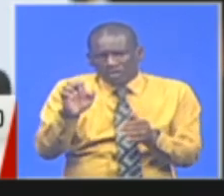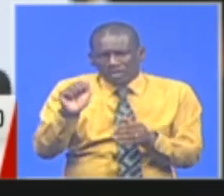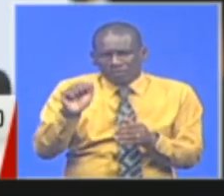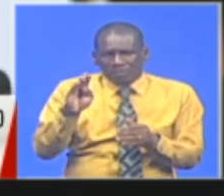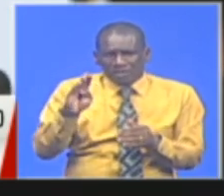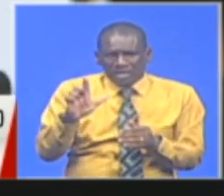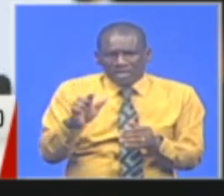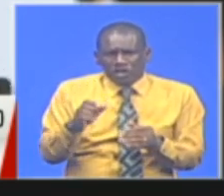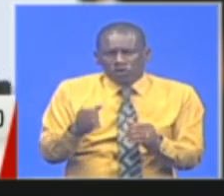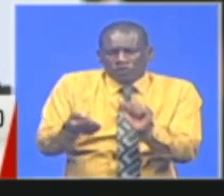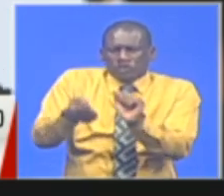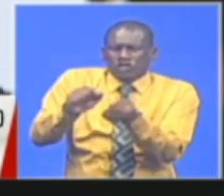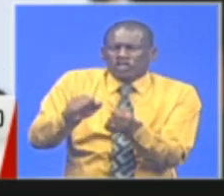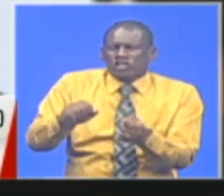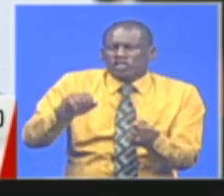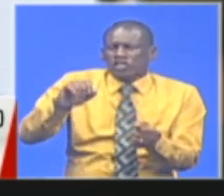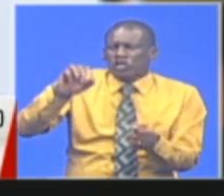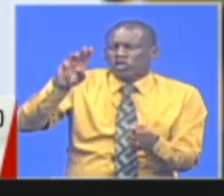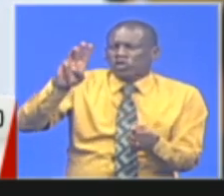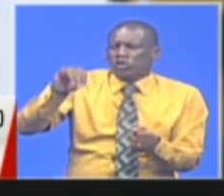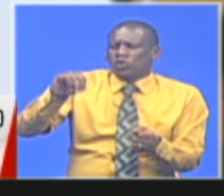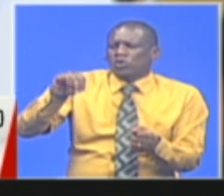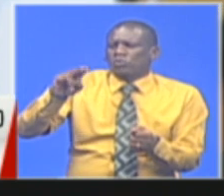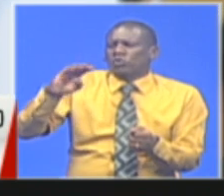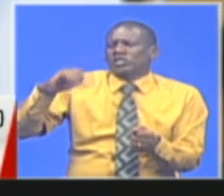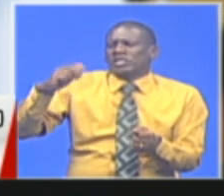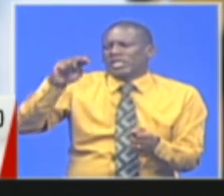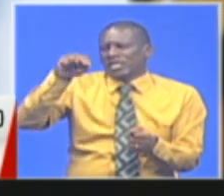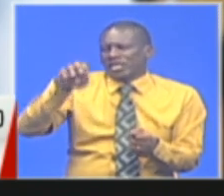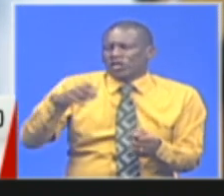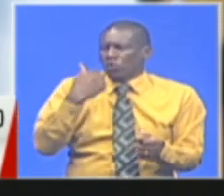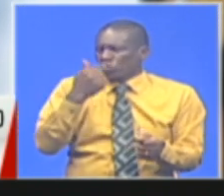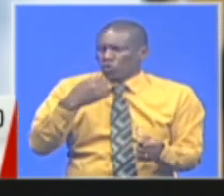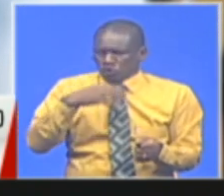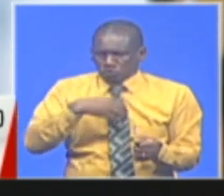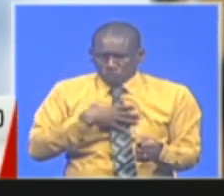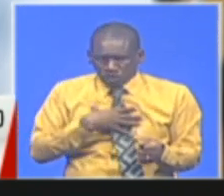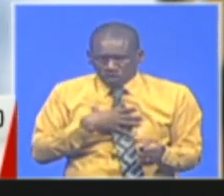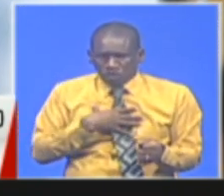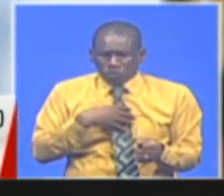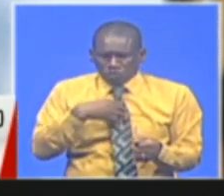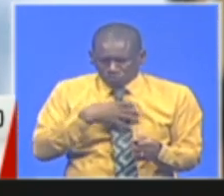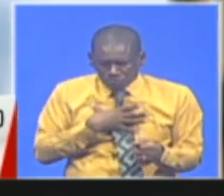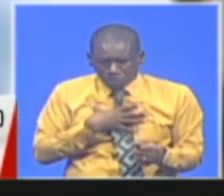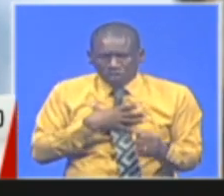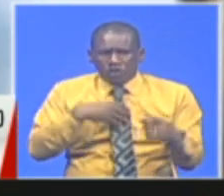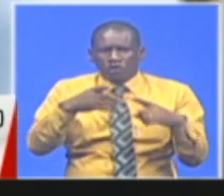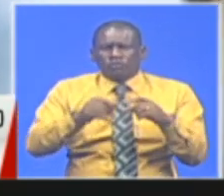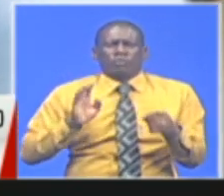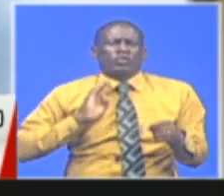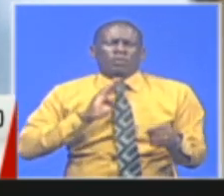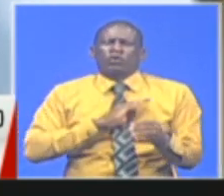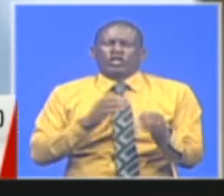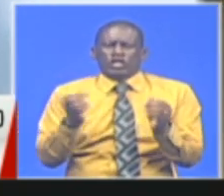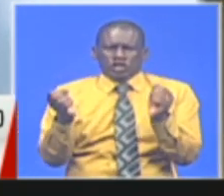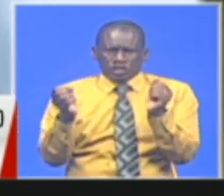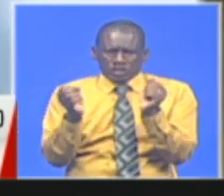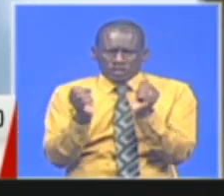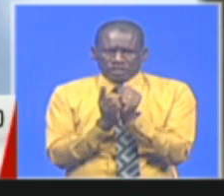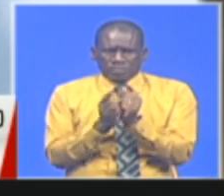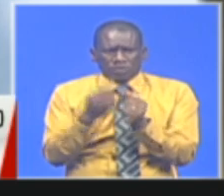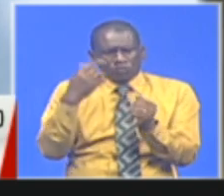Charles Mushene, who will retire from the board at the end of the year after completing the maximum tenure of 9 years allowed for independent